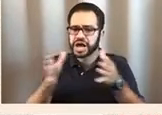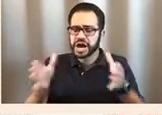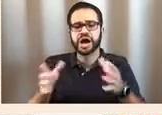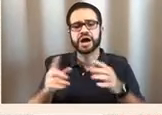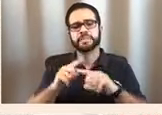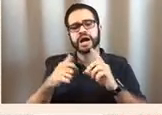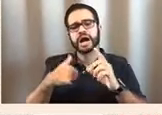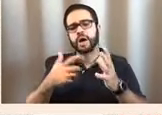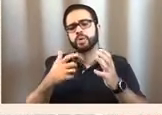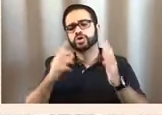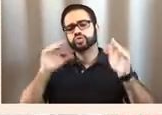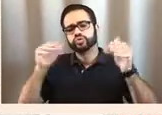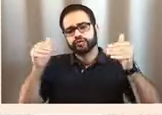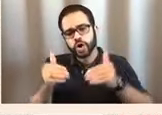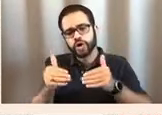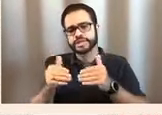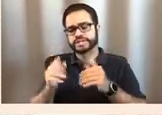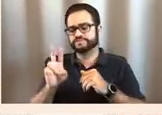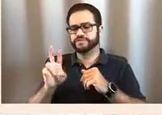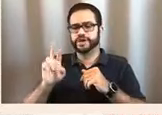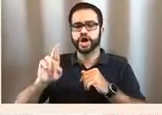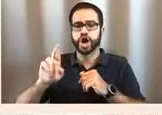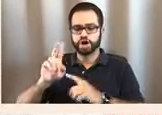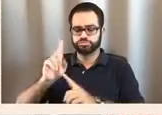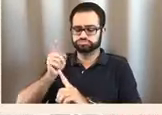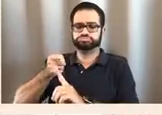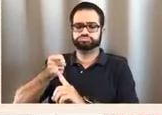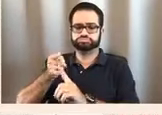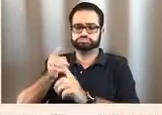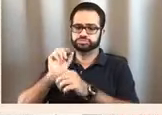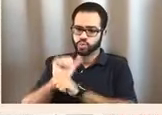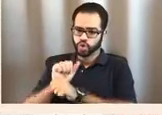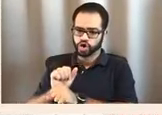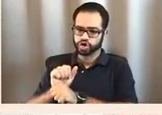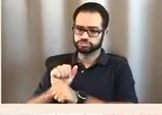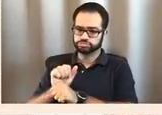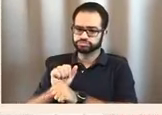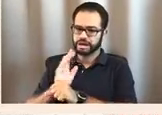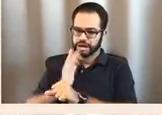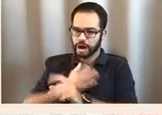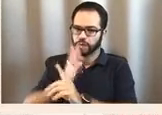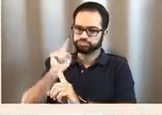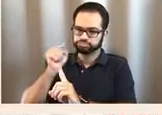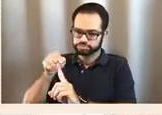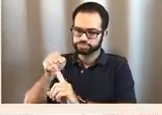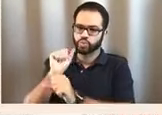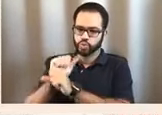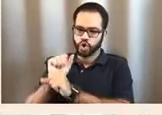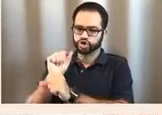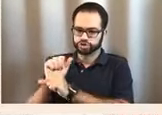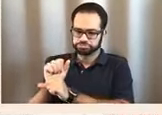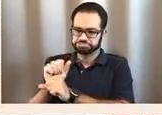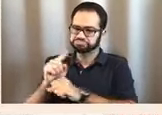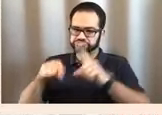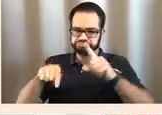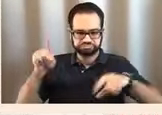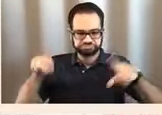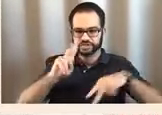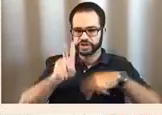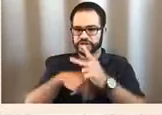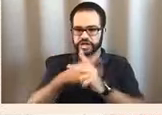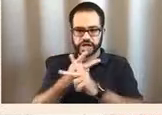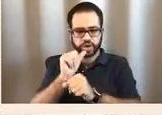on that VR is all about work, work, and more work. Work of all different kinds, all different